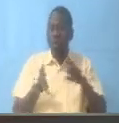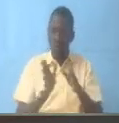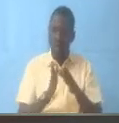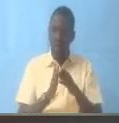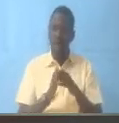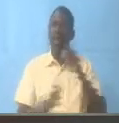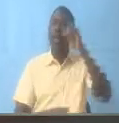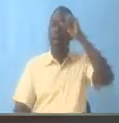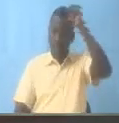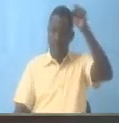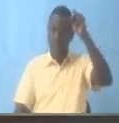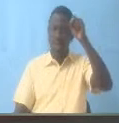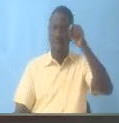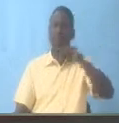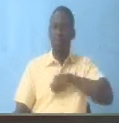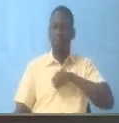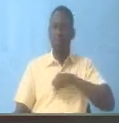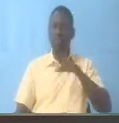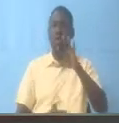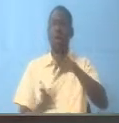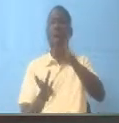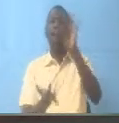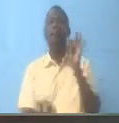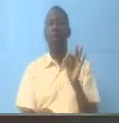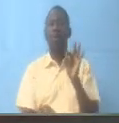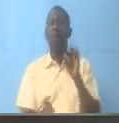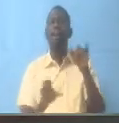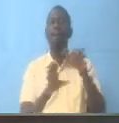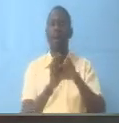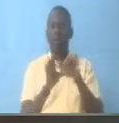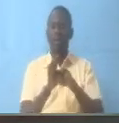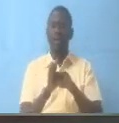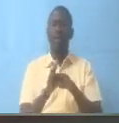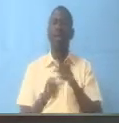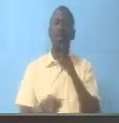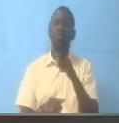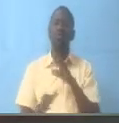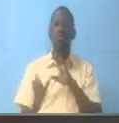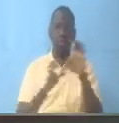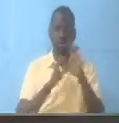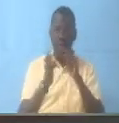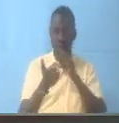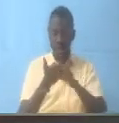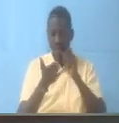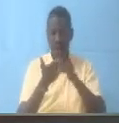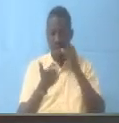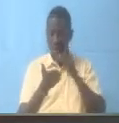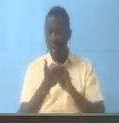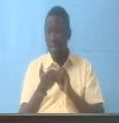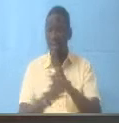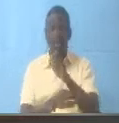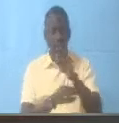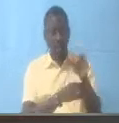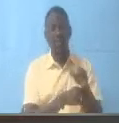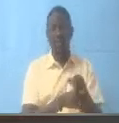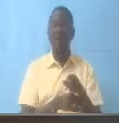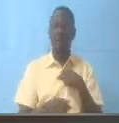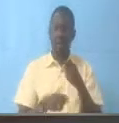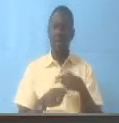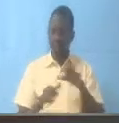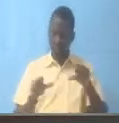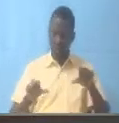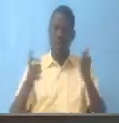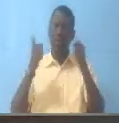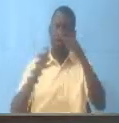inquiry is issued, the president will appoint the members, and this was communicated to us. Then we set about doing our job. It wasn't